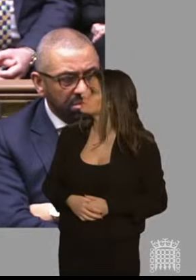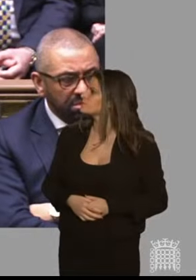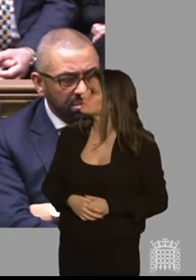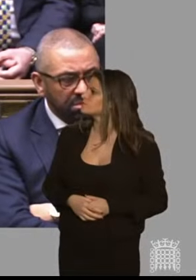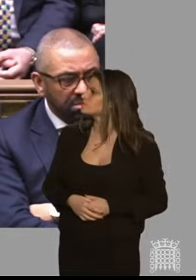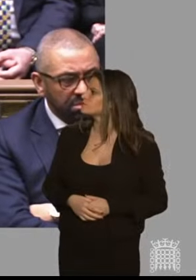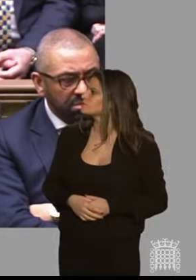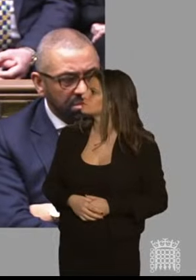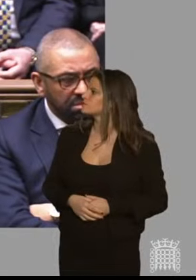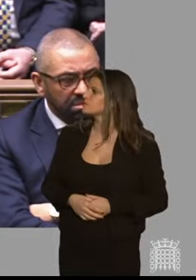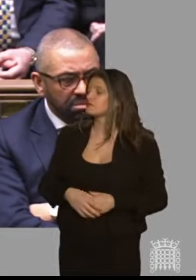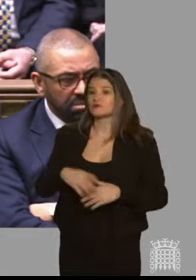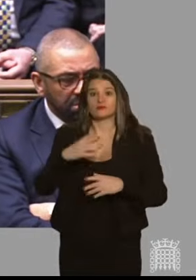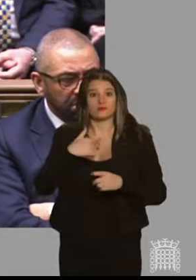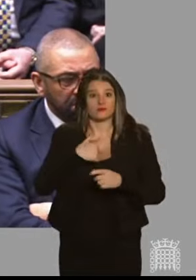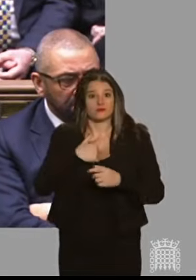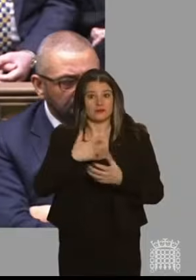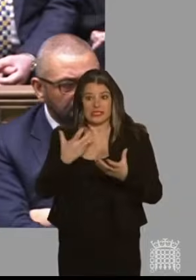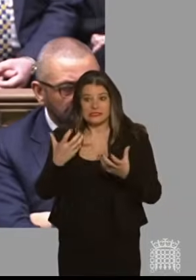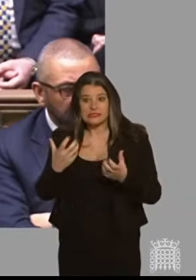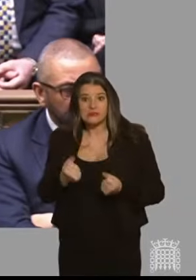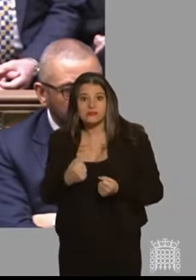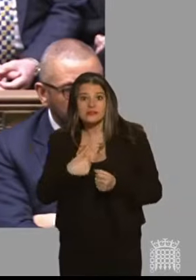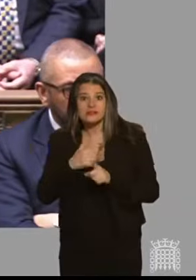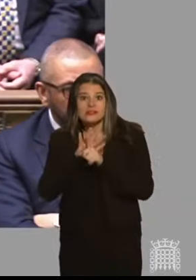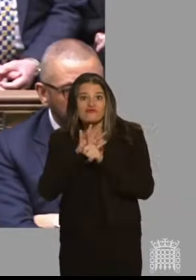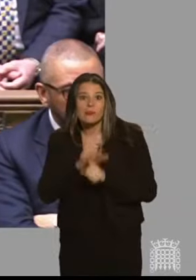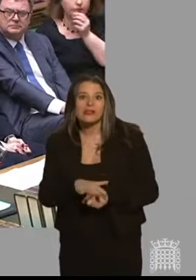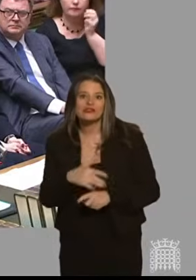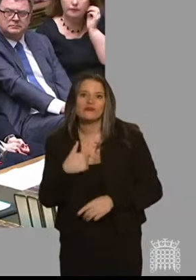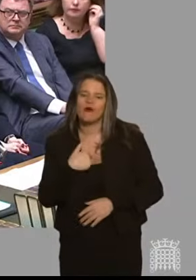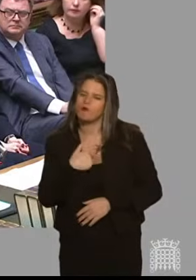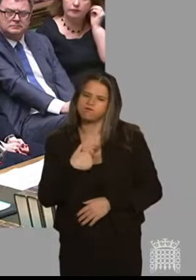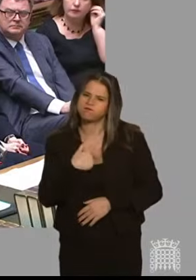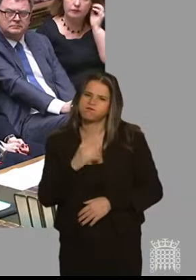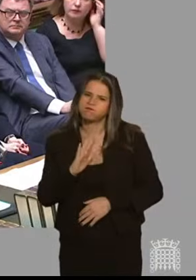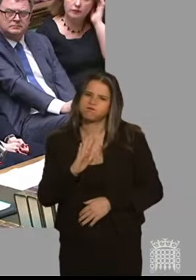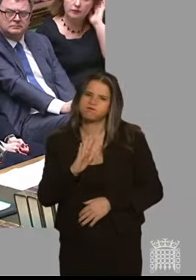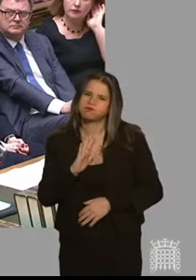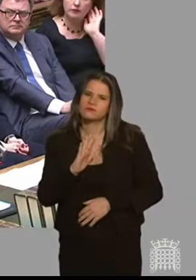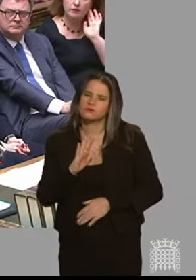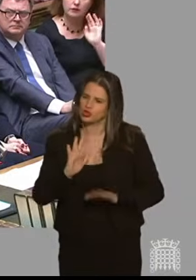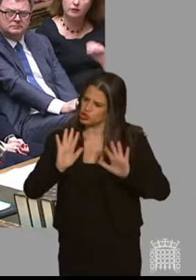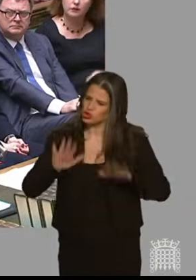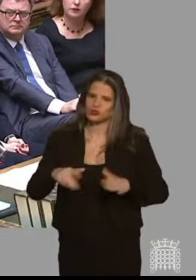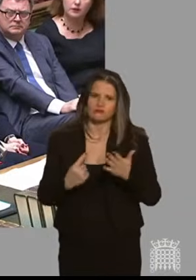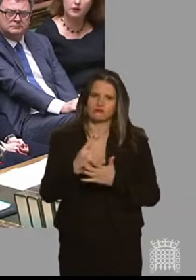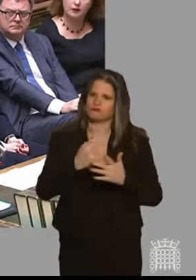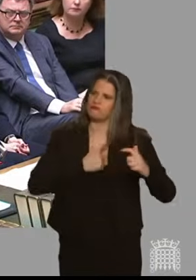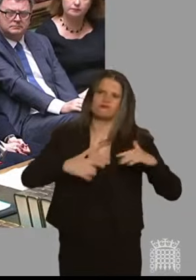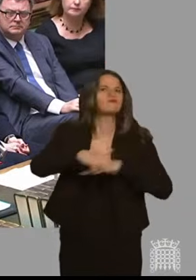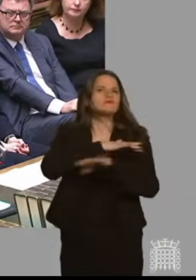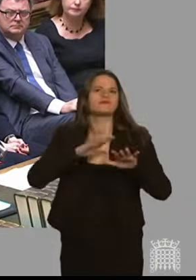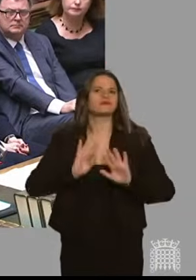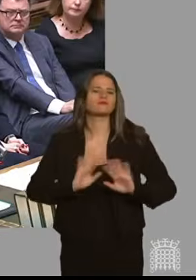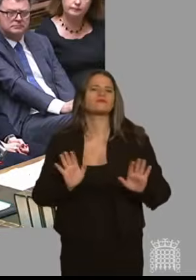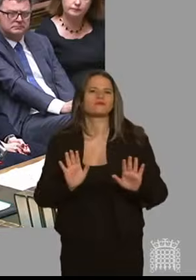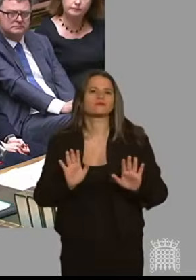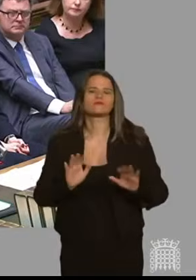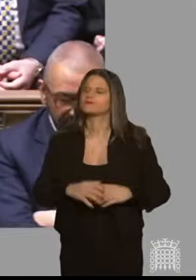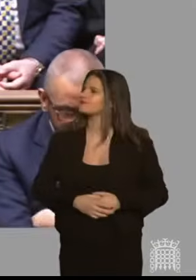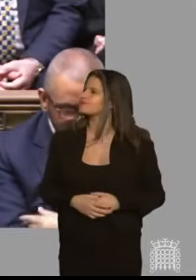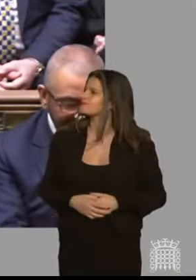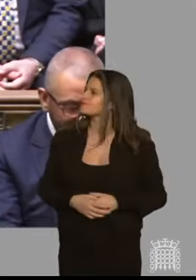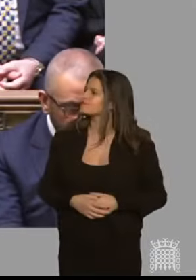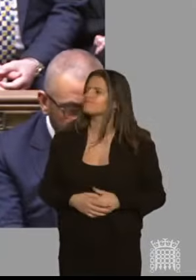distinguish between strongly felt political debate on one hand and unacceptable acts of abuse, intimidation and violence on